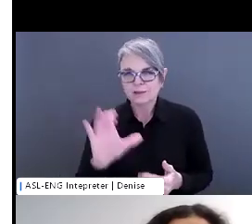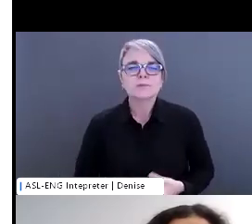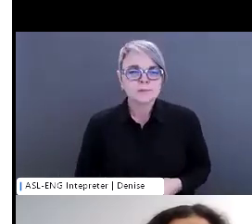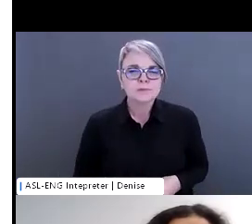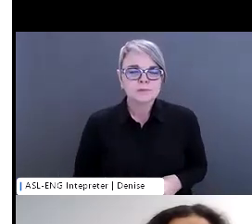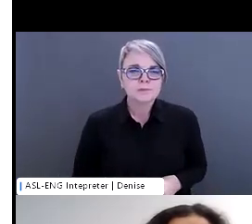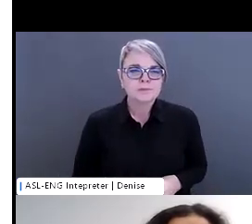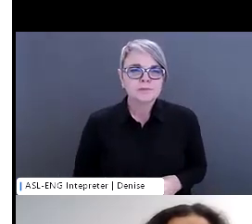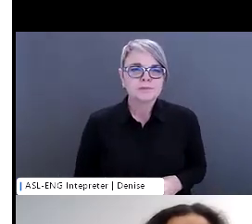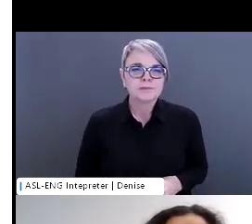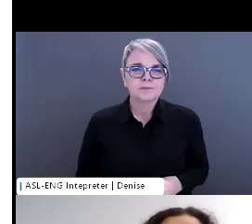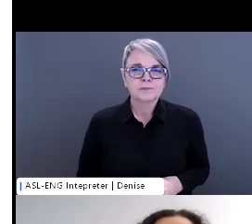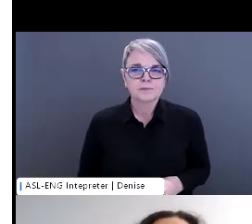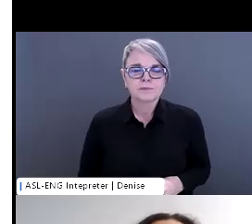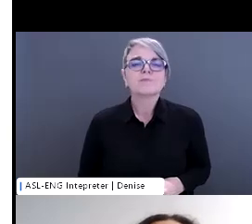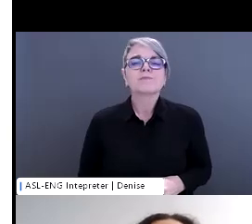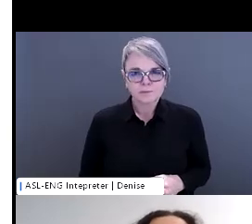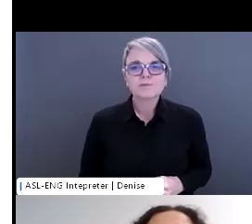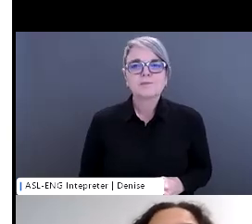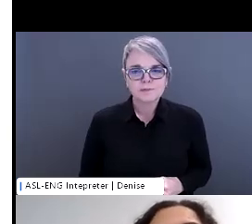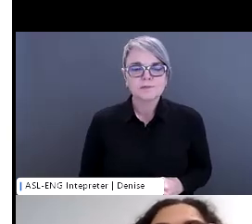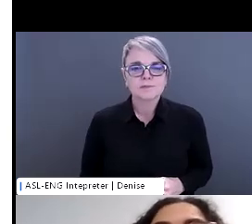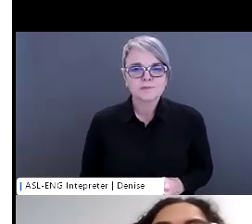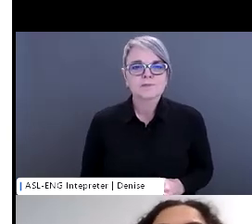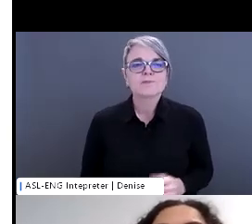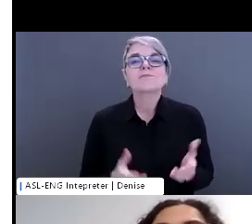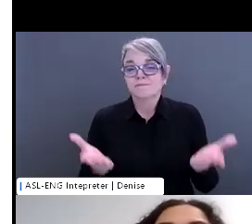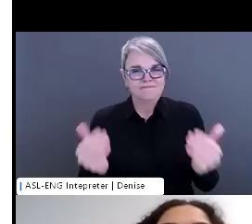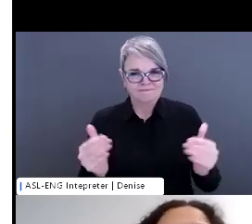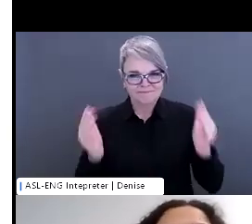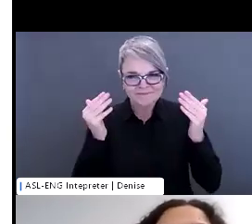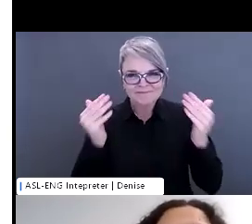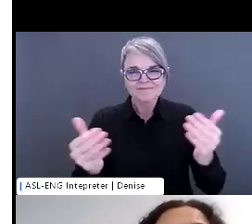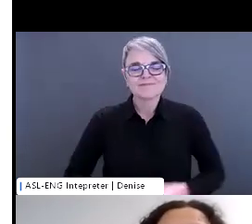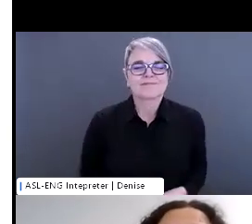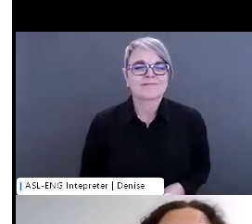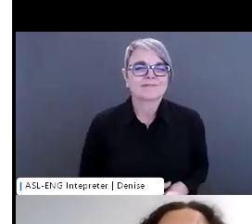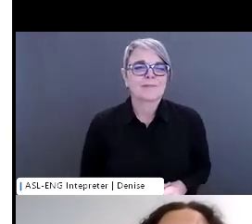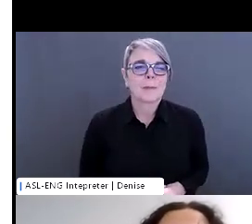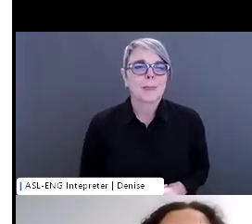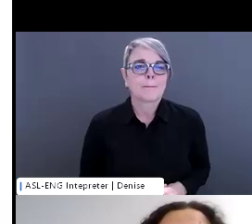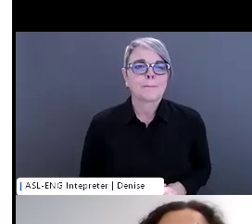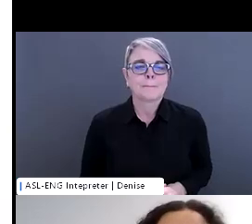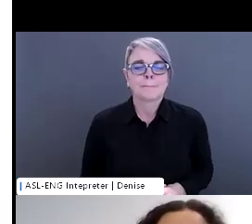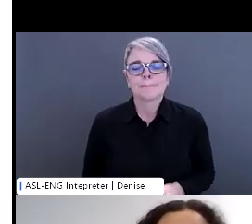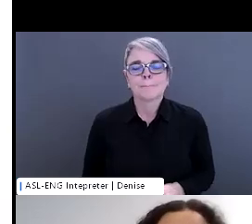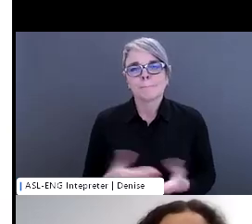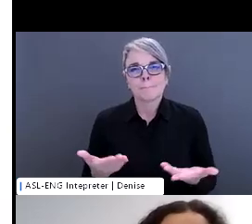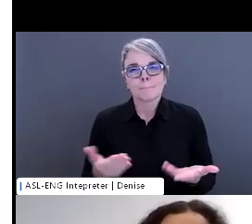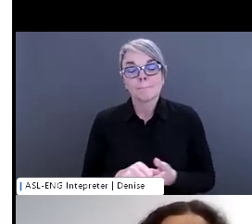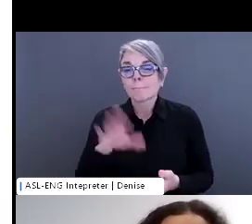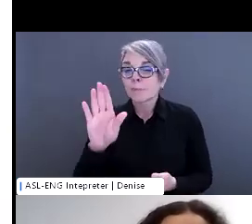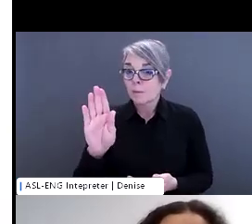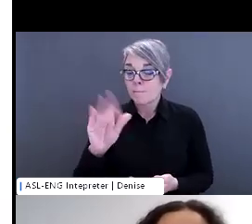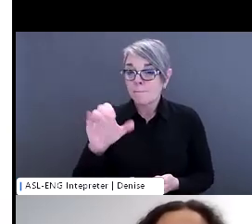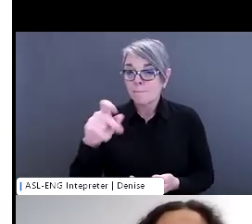Okay. All right, so let's get started. So our most common types of bank accounts, checking and